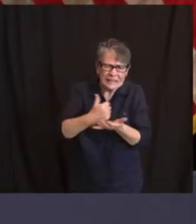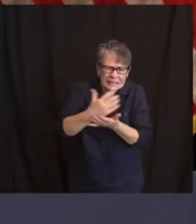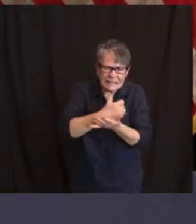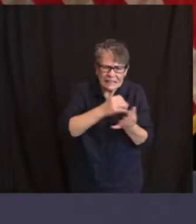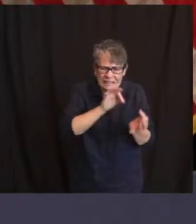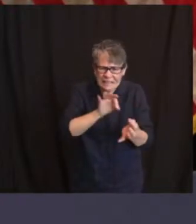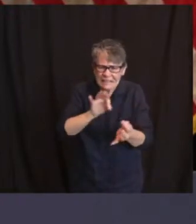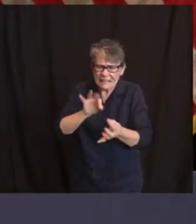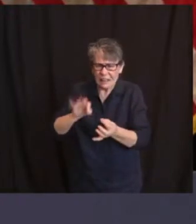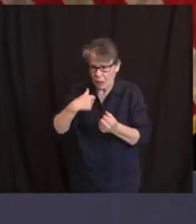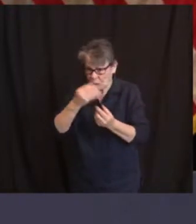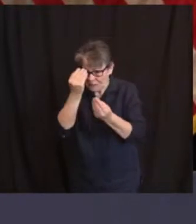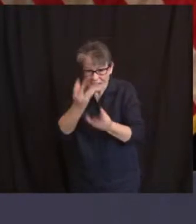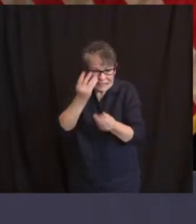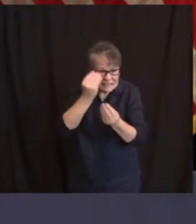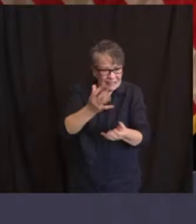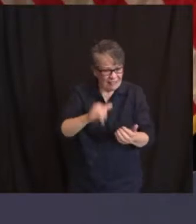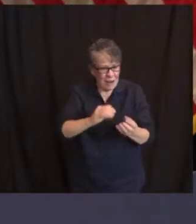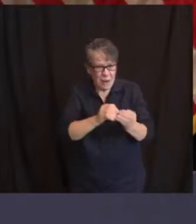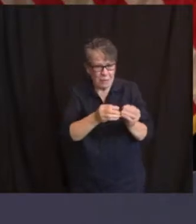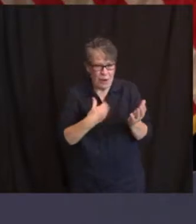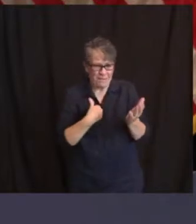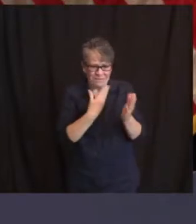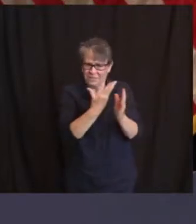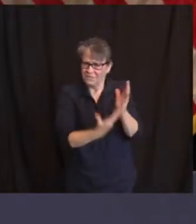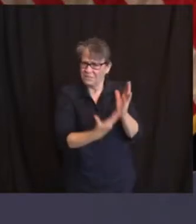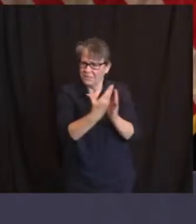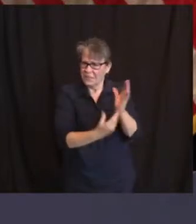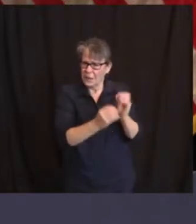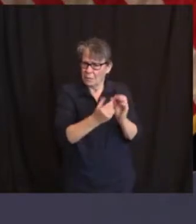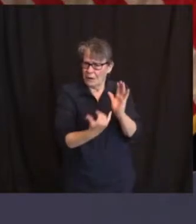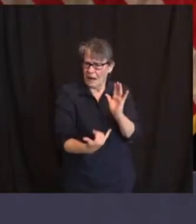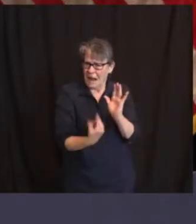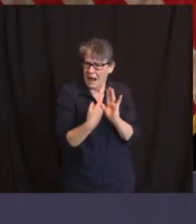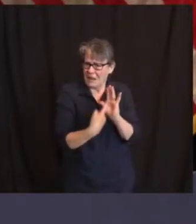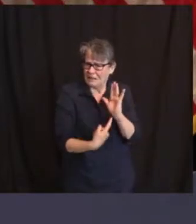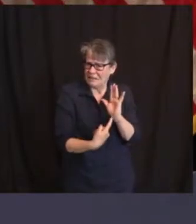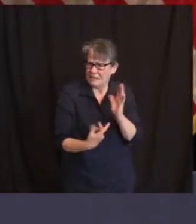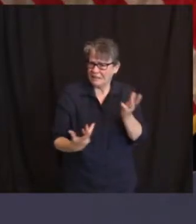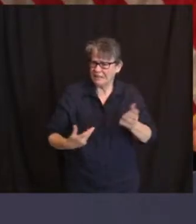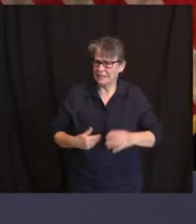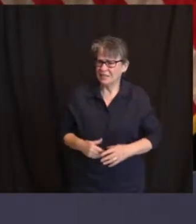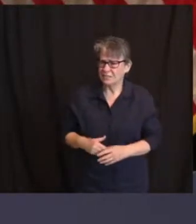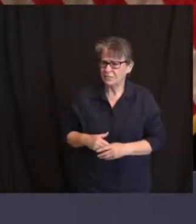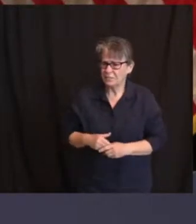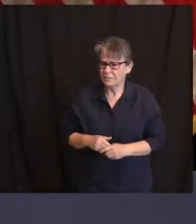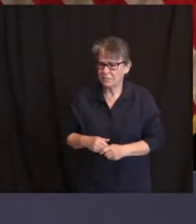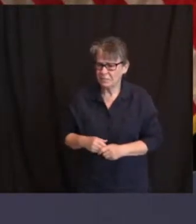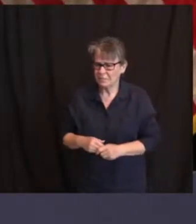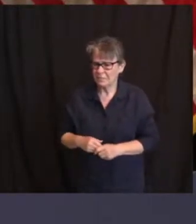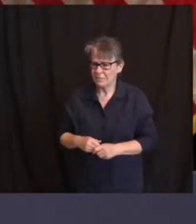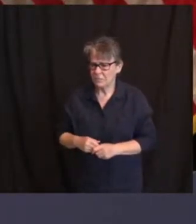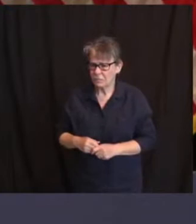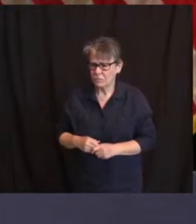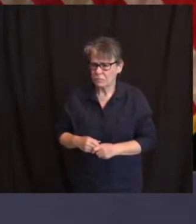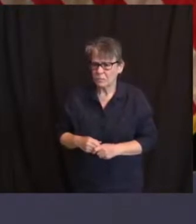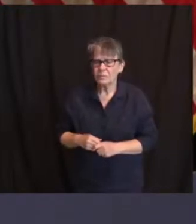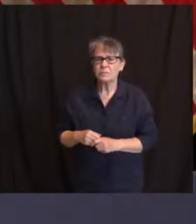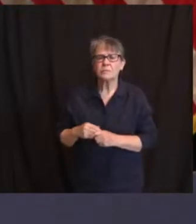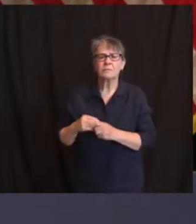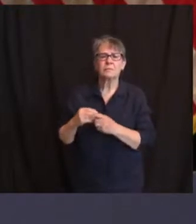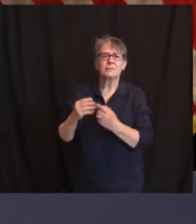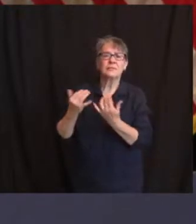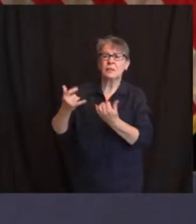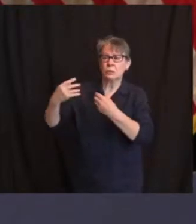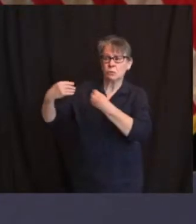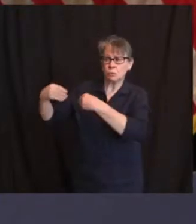itself. The curbside logic continues to be this. First of all, give us credit, we just took a big step, so these stores will now be